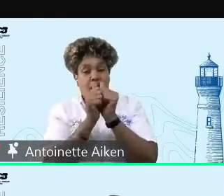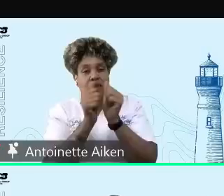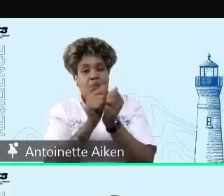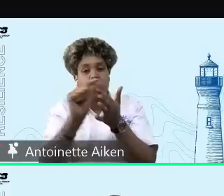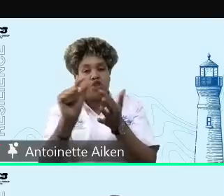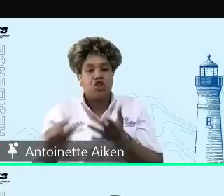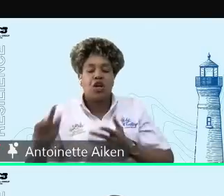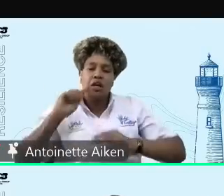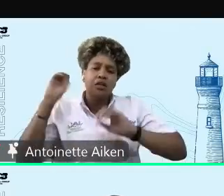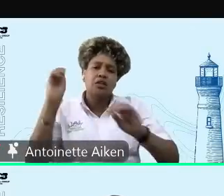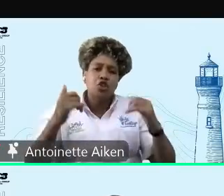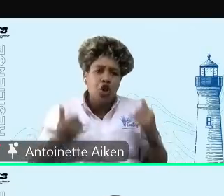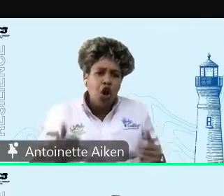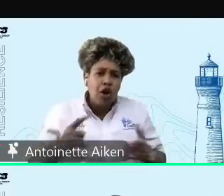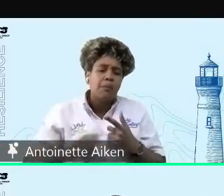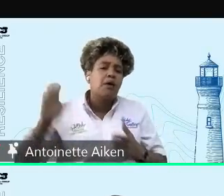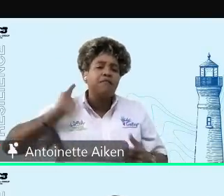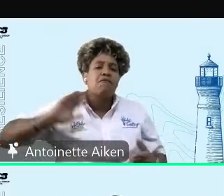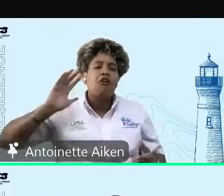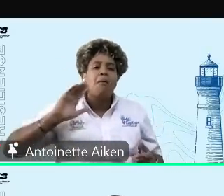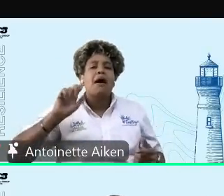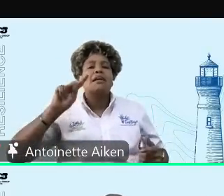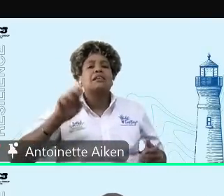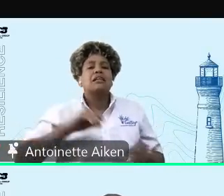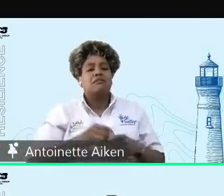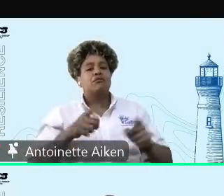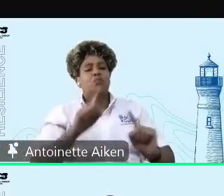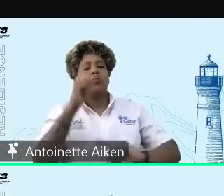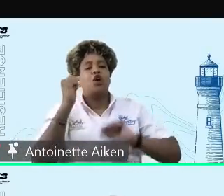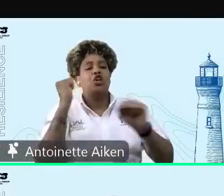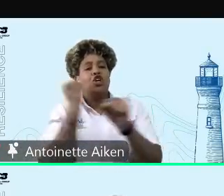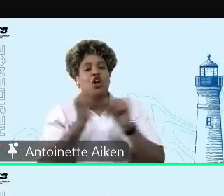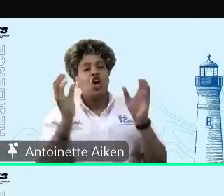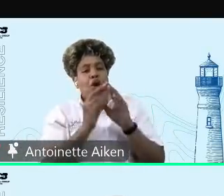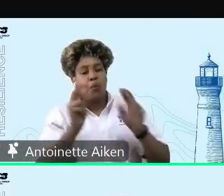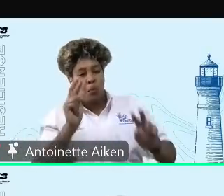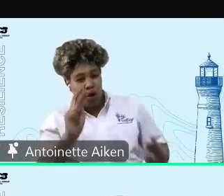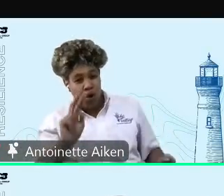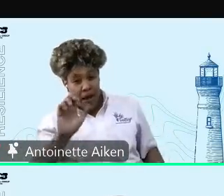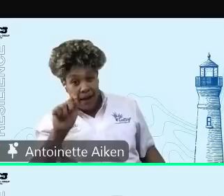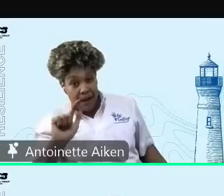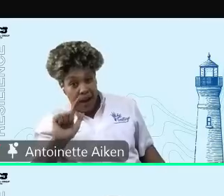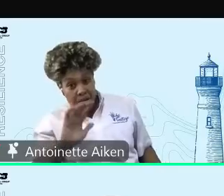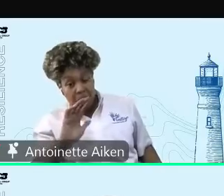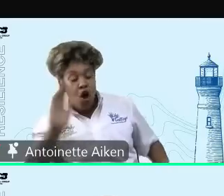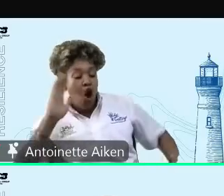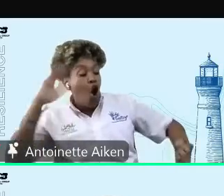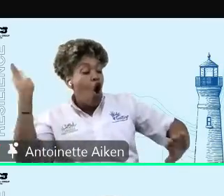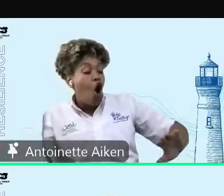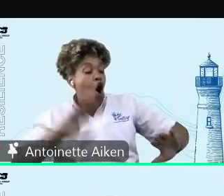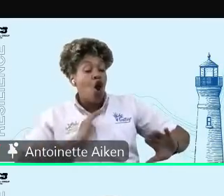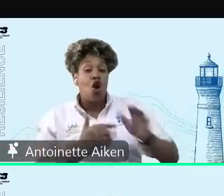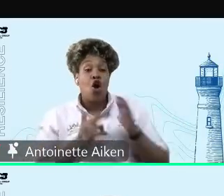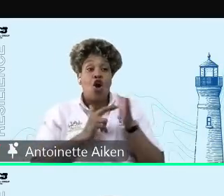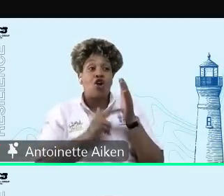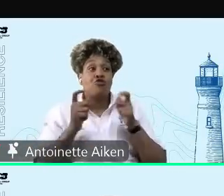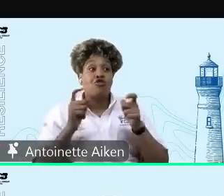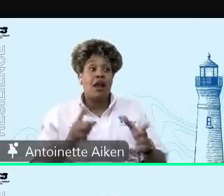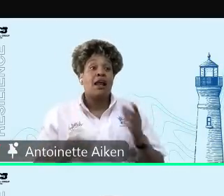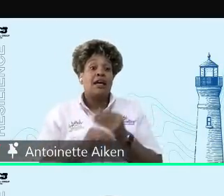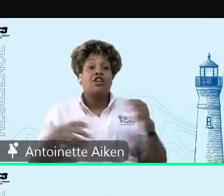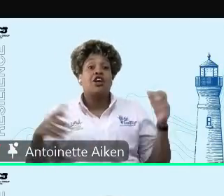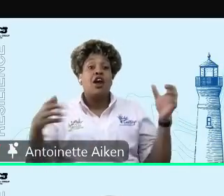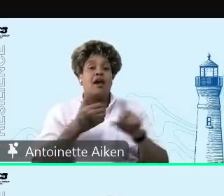issued to current and former executives during the year. When we look at capital, all our regulatory